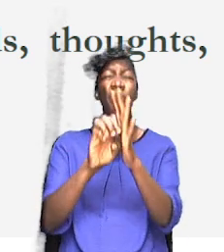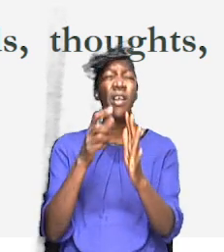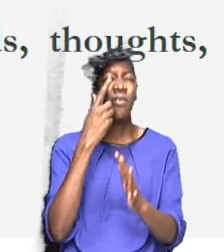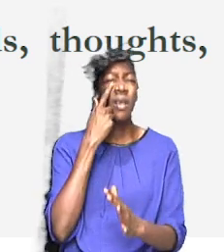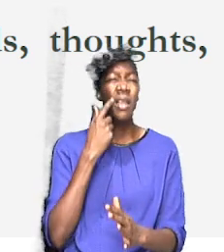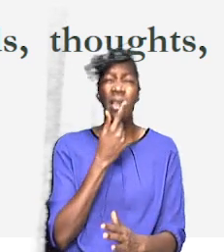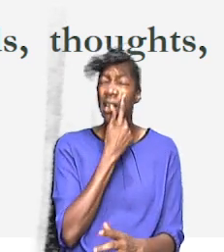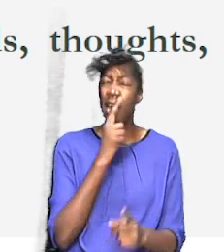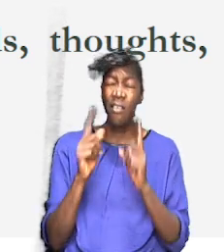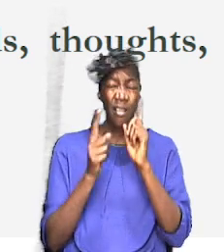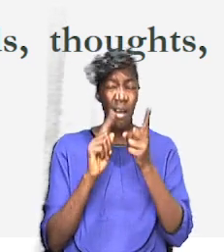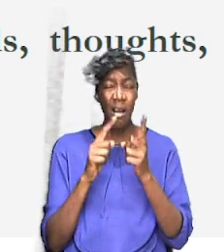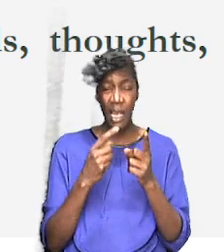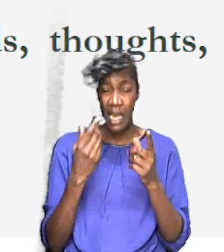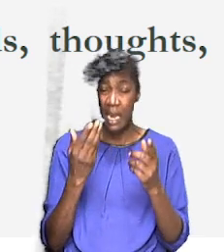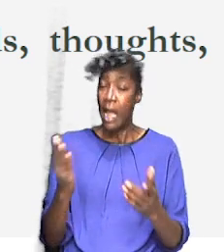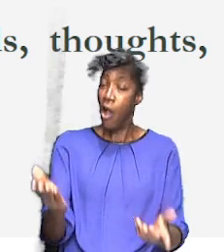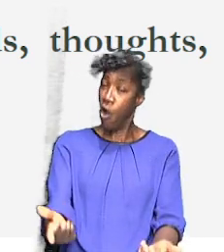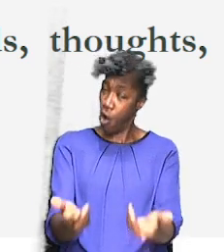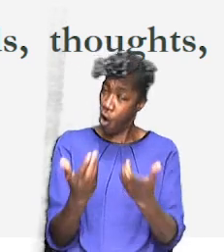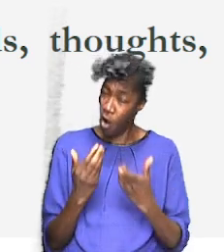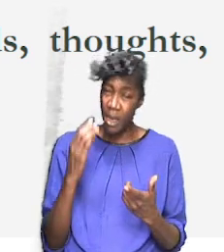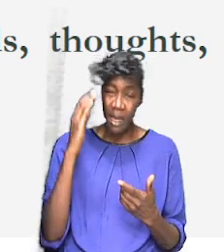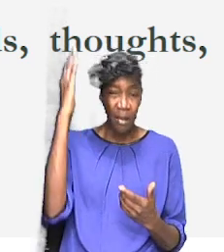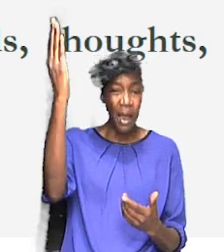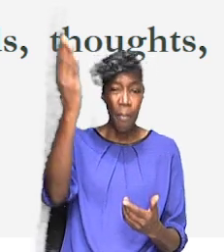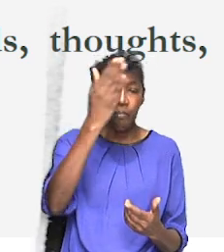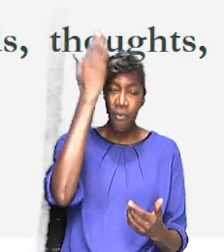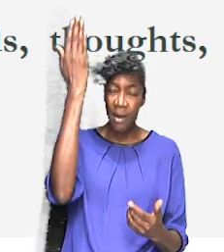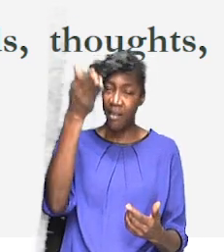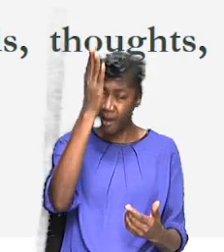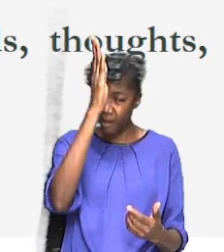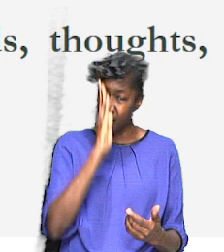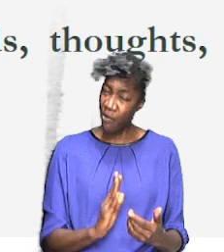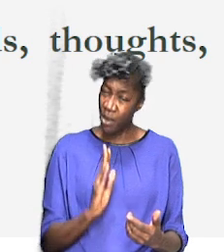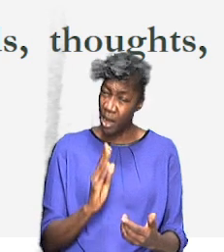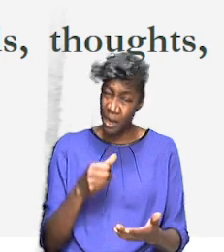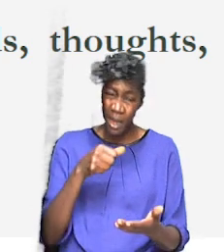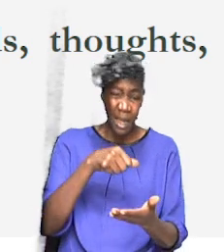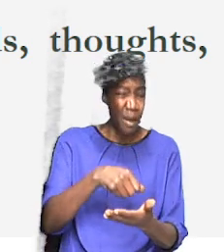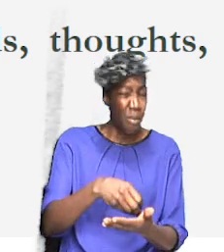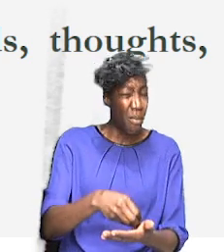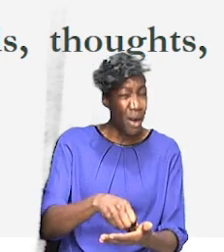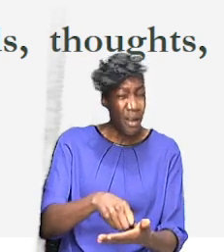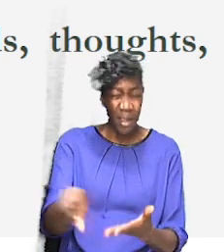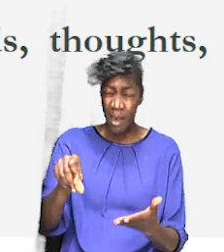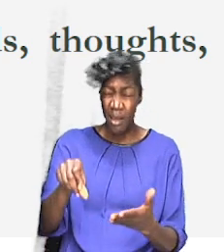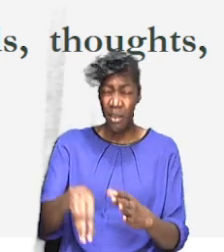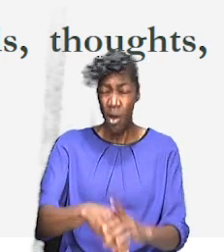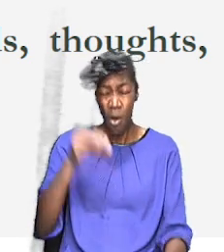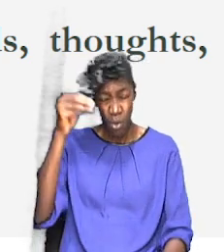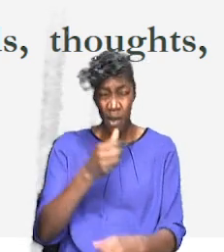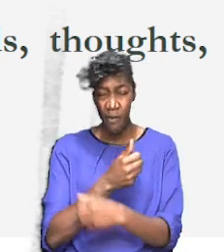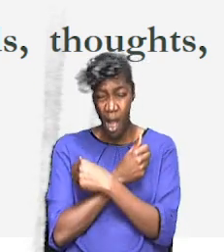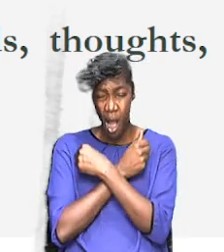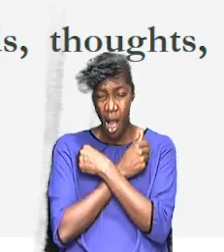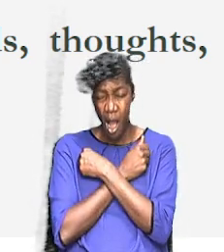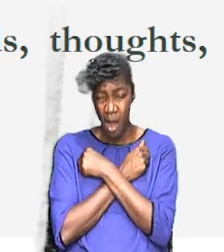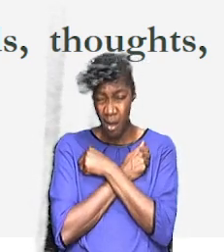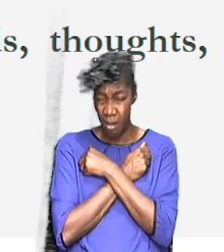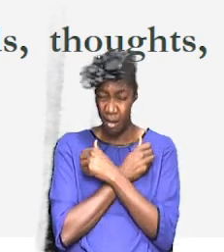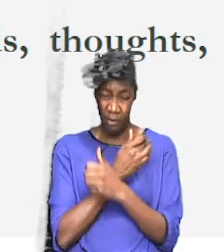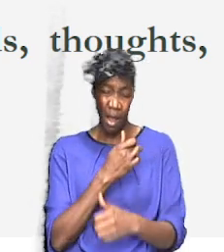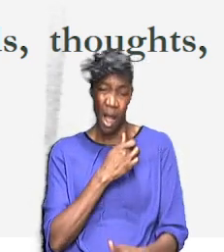when we're talking about getting into the presence of God. It must be costly. It must be out of a heart of love. Somebody